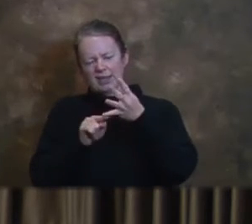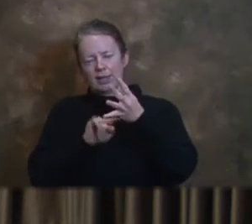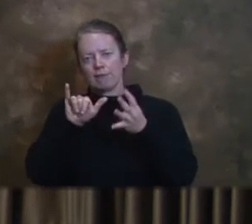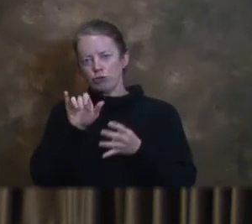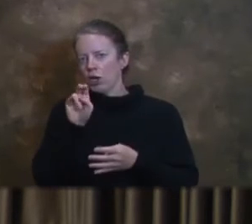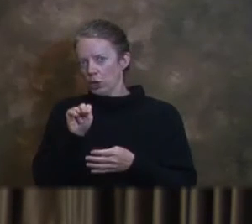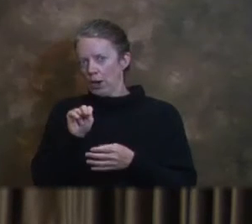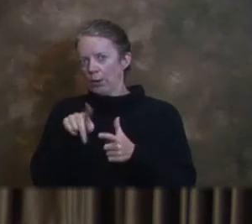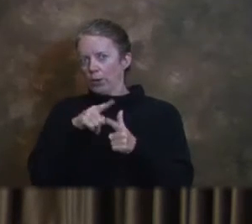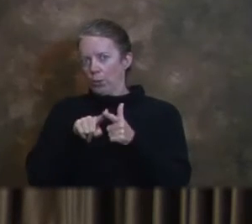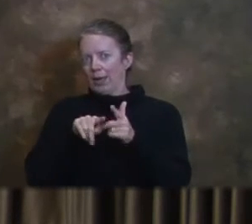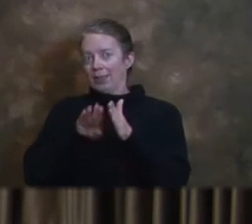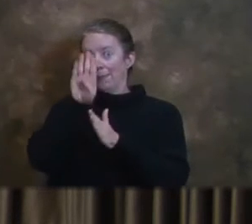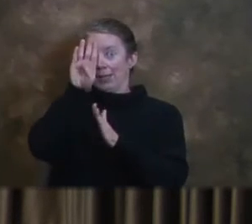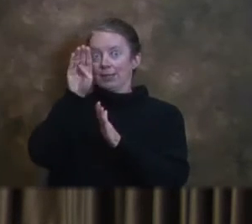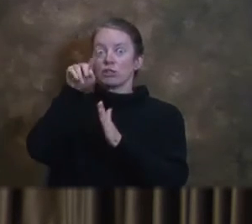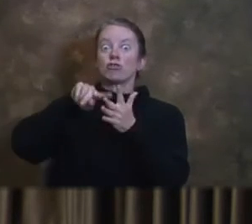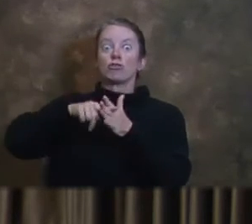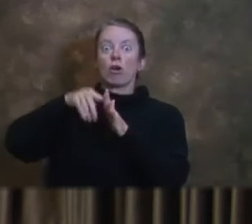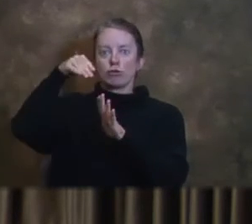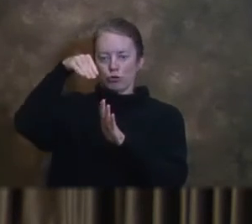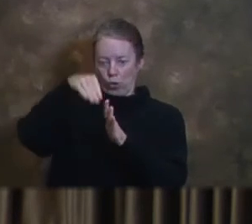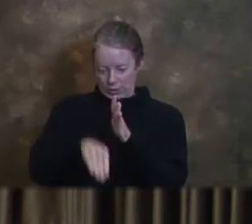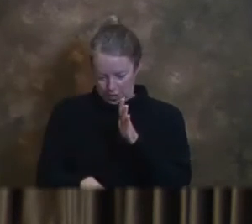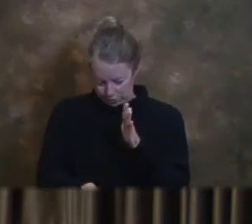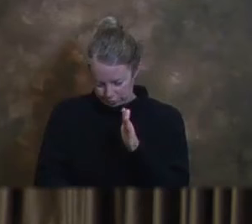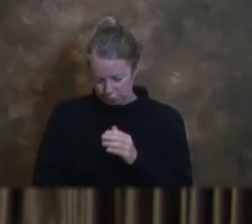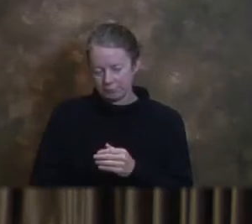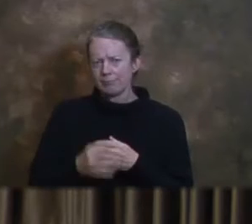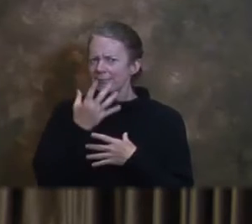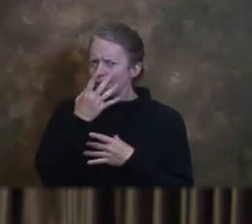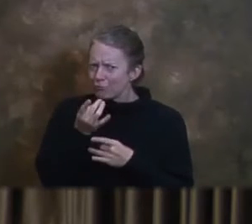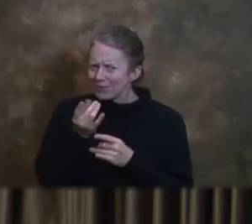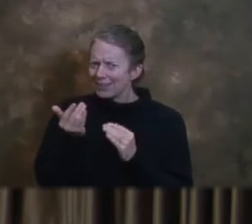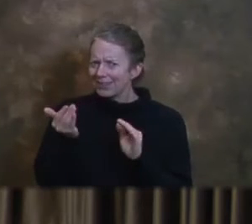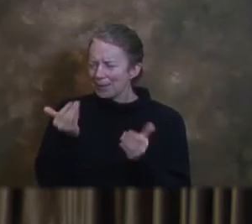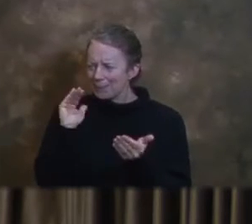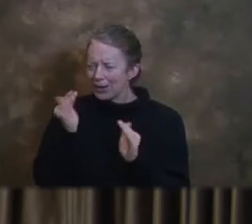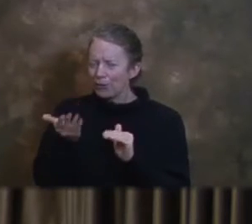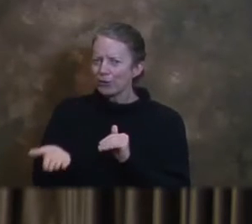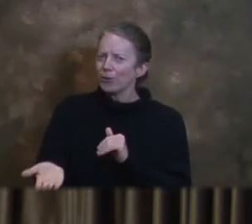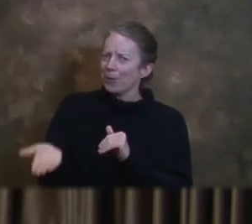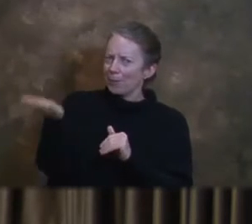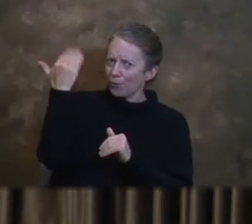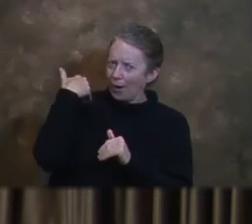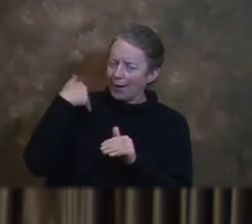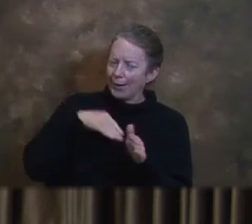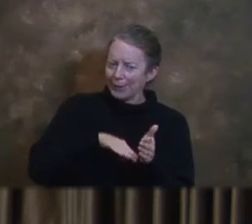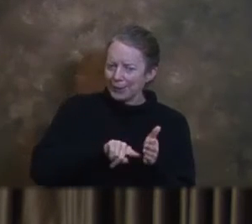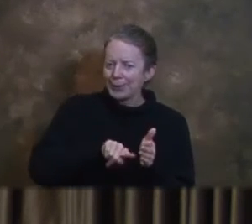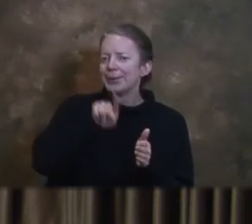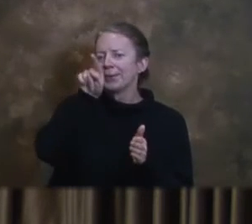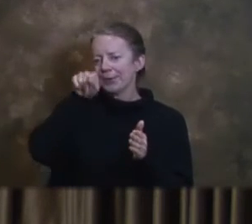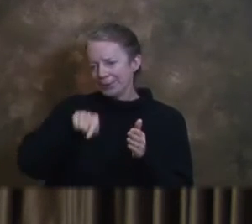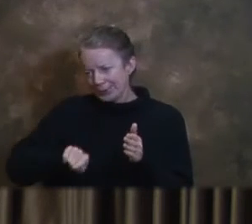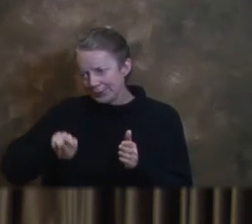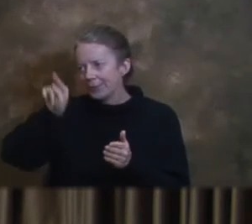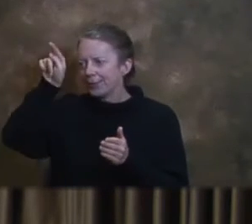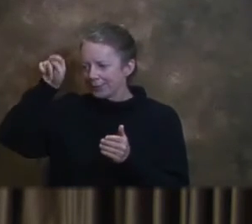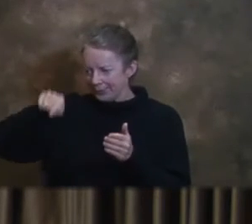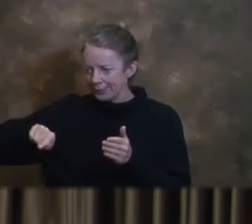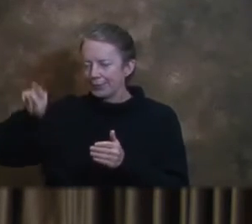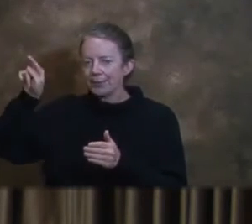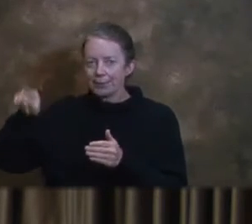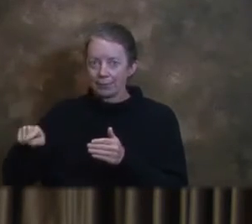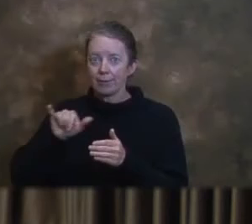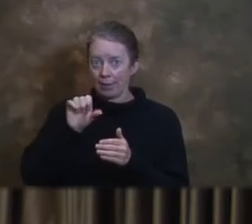down. It was interestingly, in comparison to the prior peaks from the surges, this is,